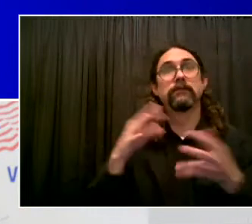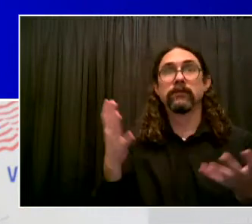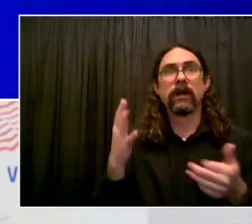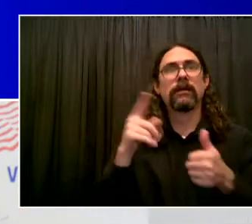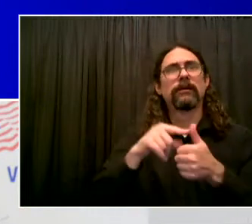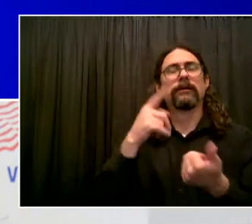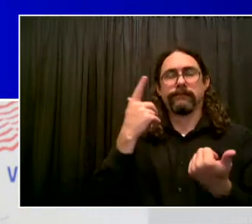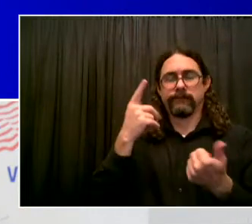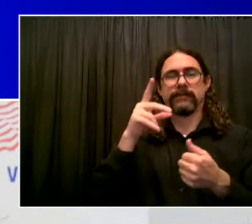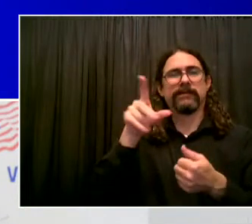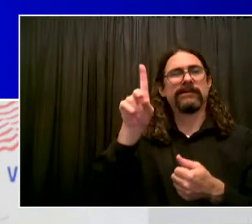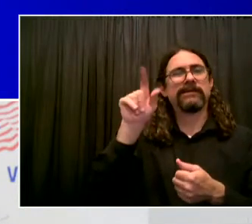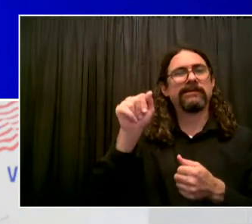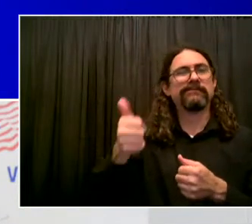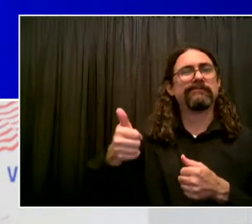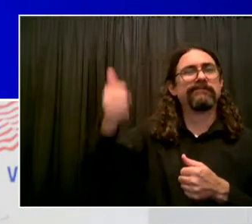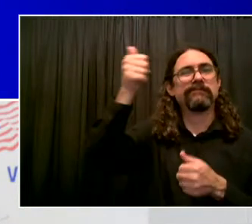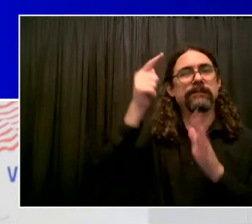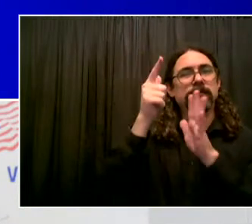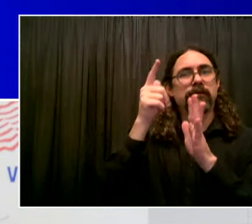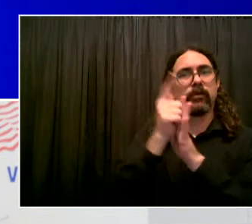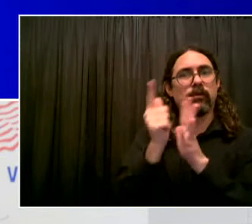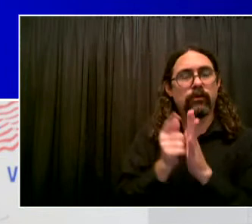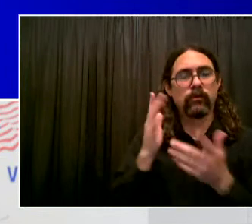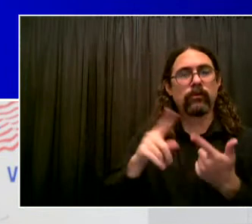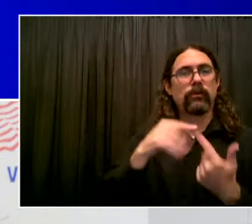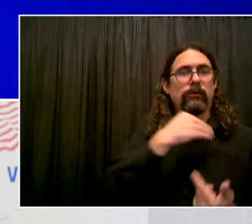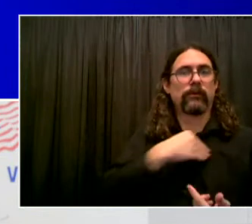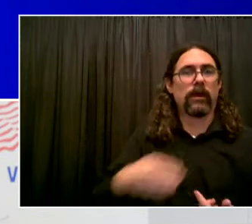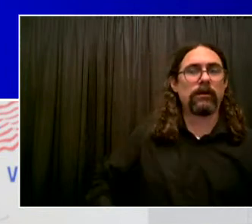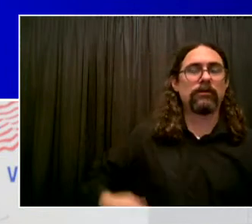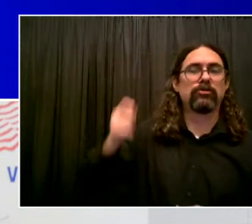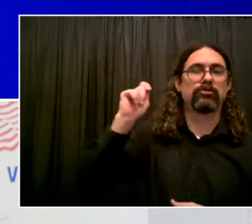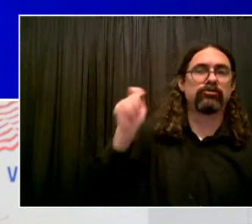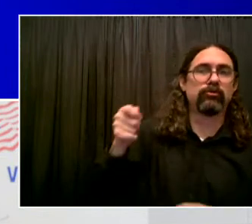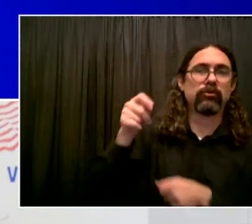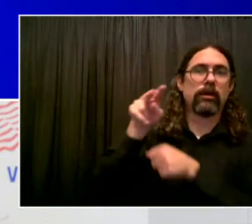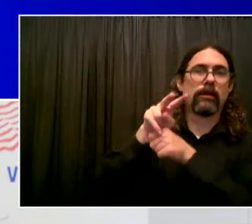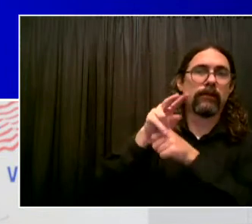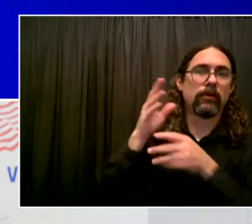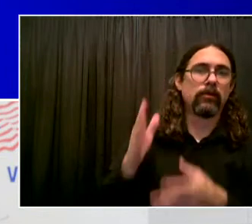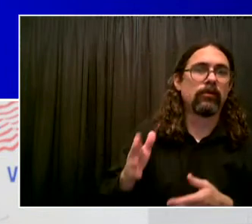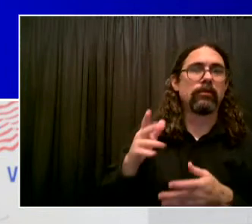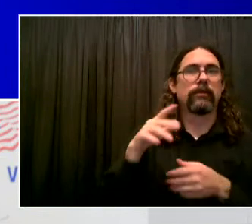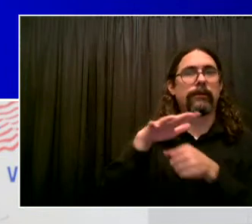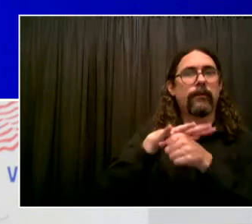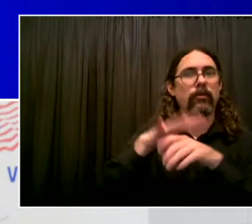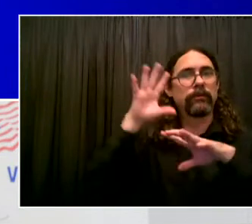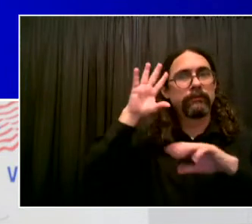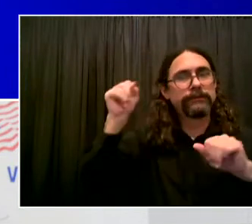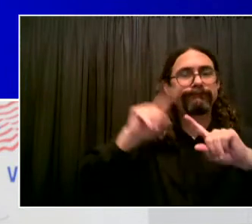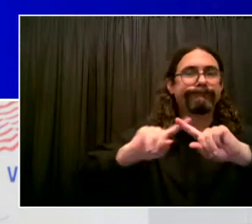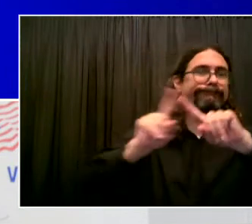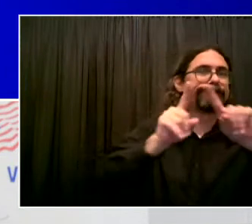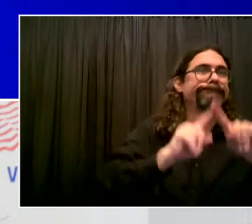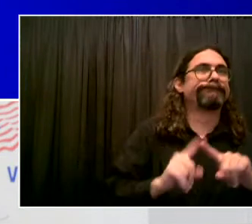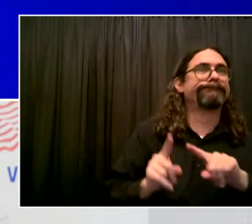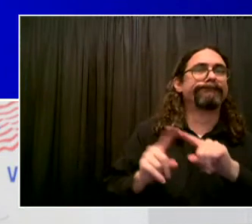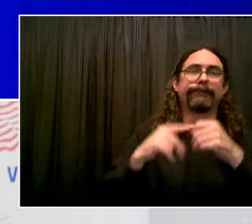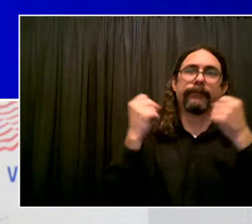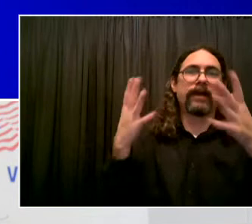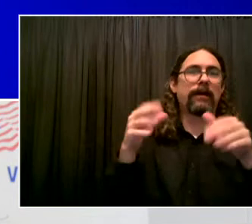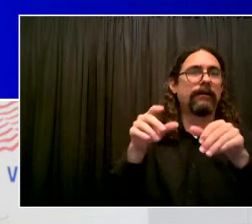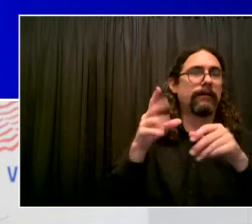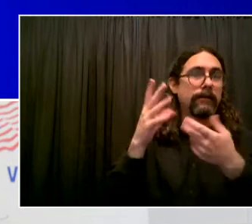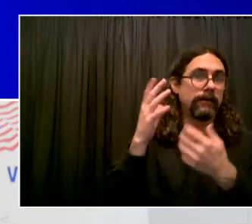very excited, and I've made it clear. The people will speak tomorrow, but I have a very strong view that they will choose Eric Adams, and I look forward to working